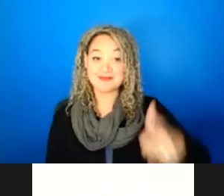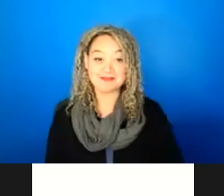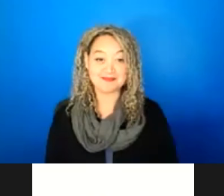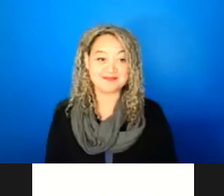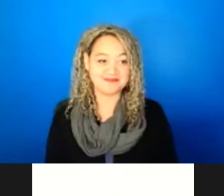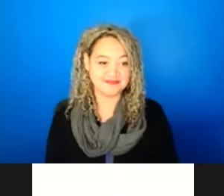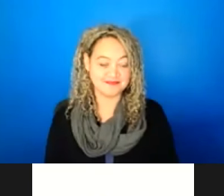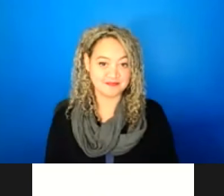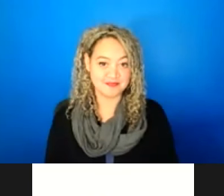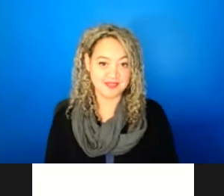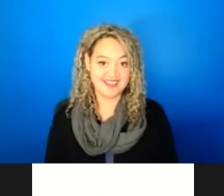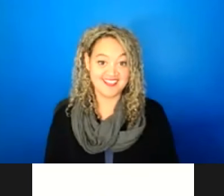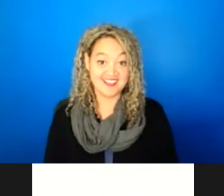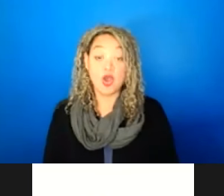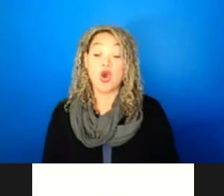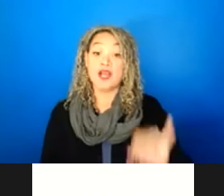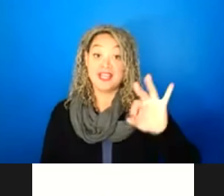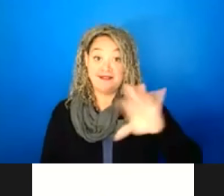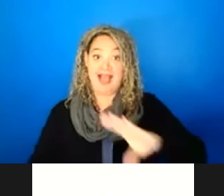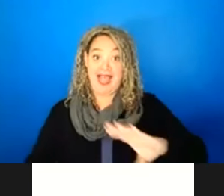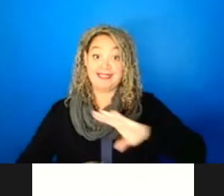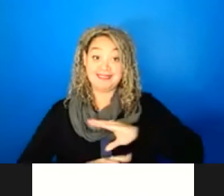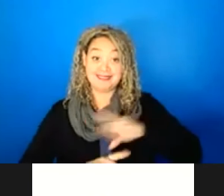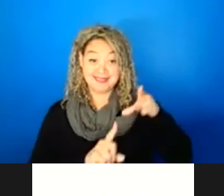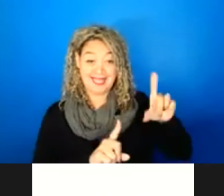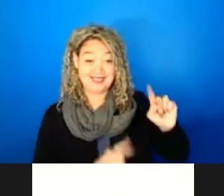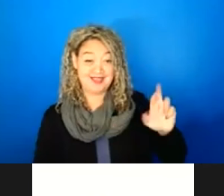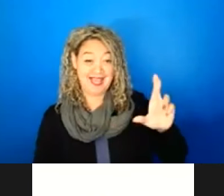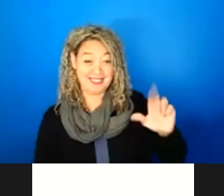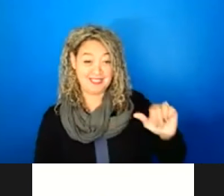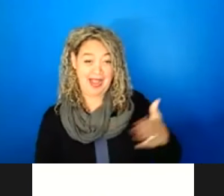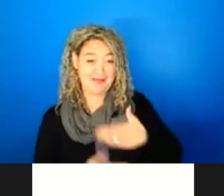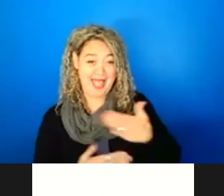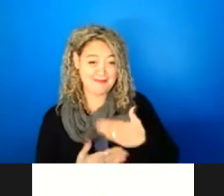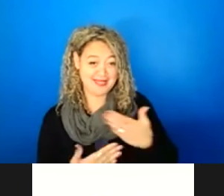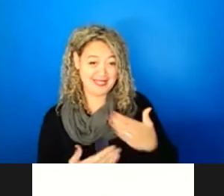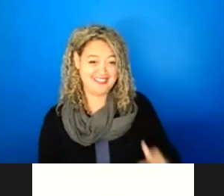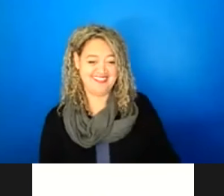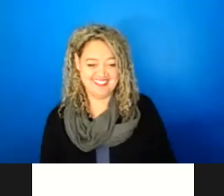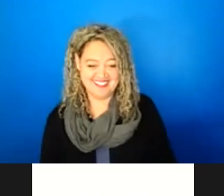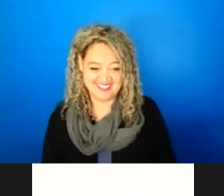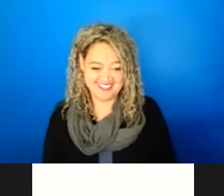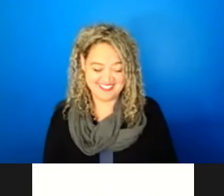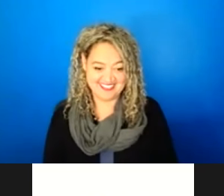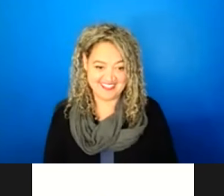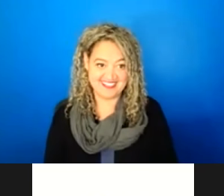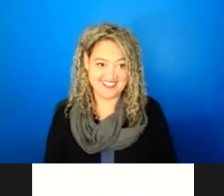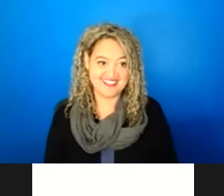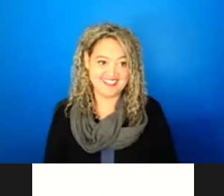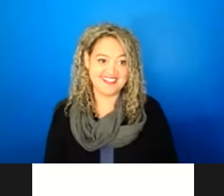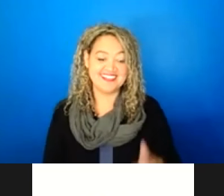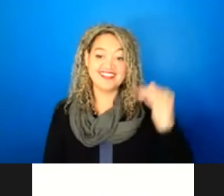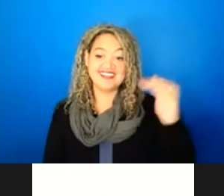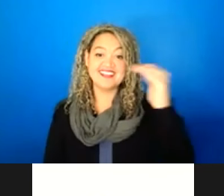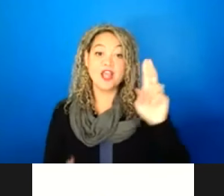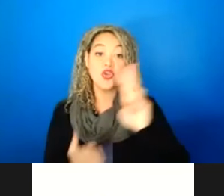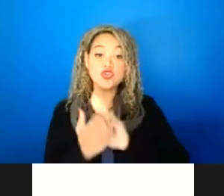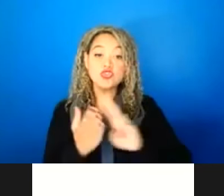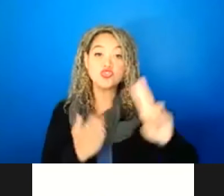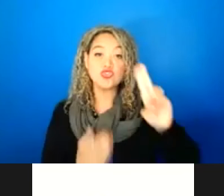Okay, Well, great. if I can satisfy Tor, then I'm happy. That's great. Yulia Kovelman from University of